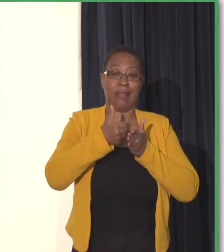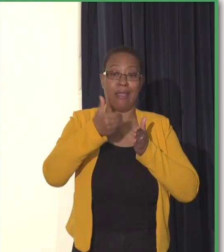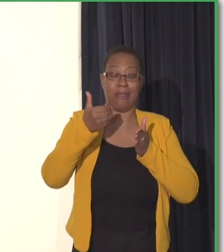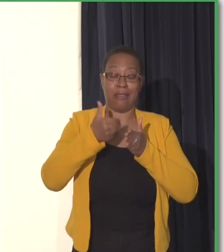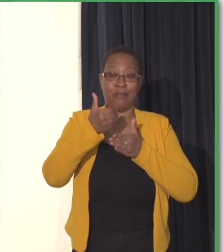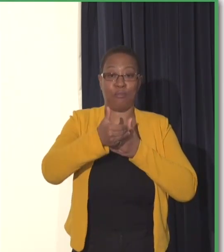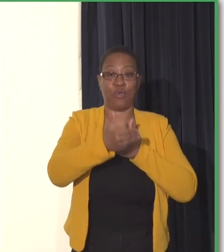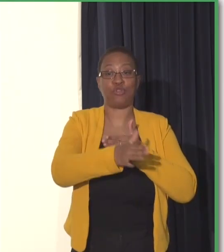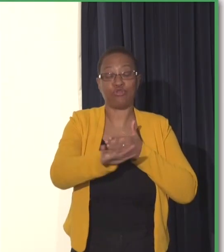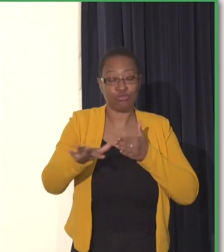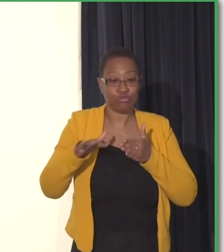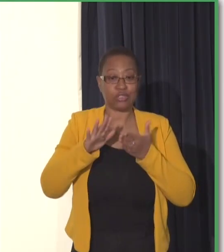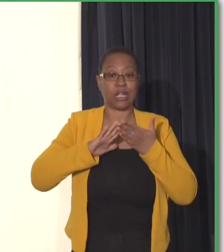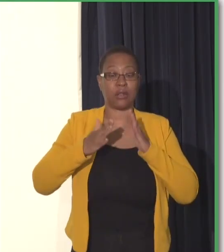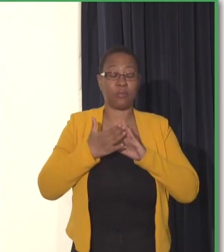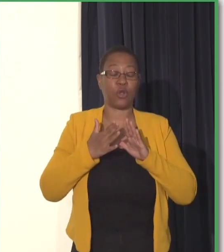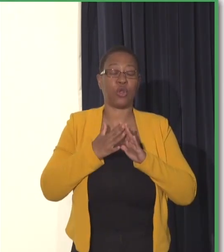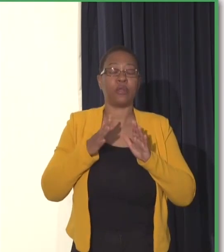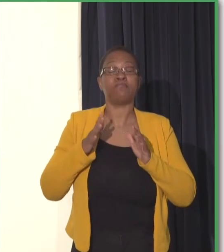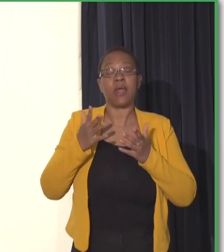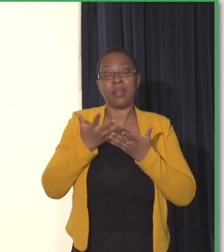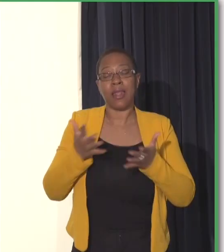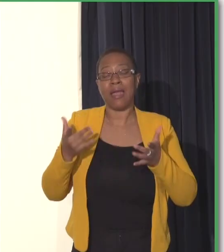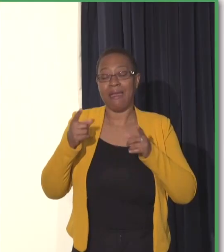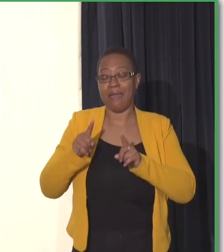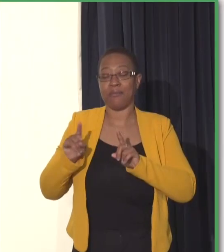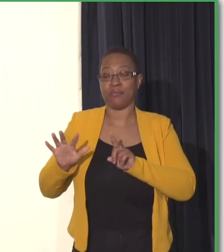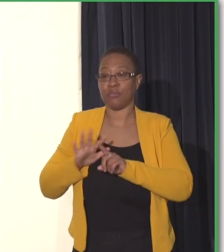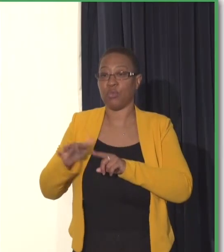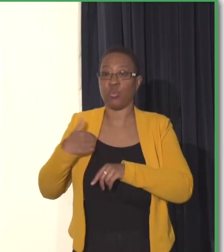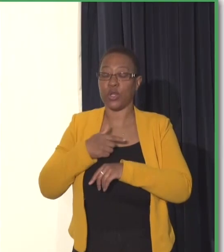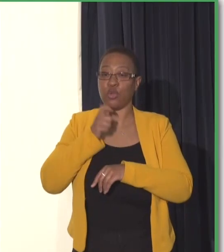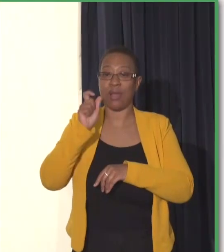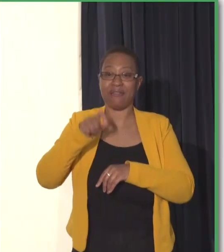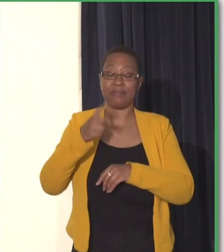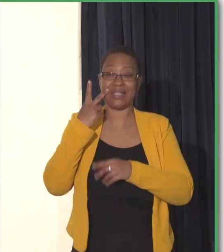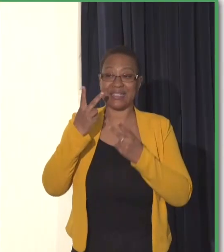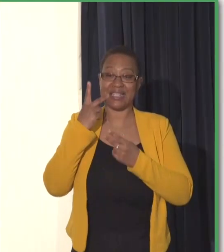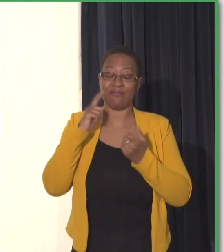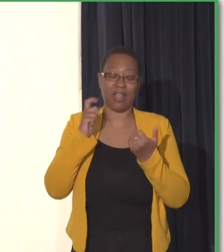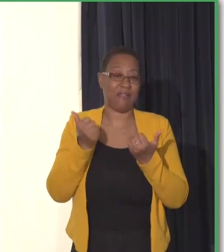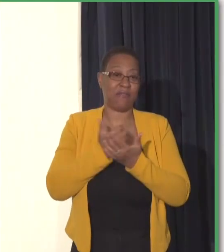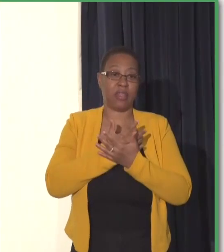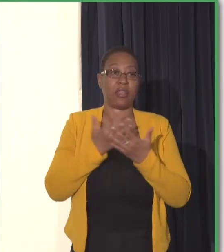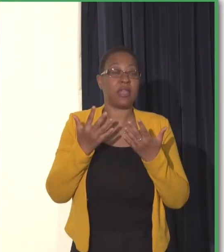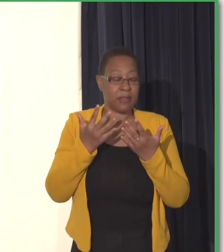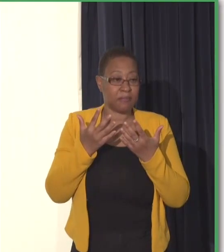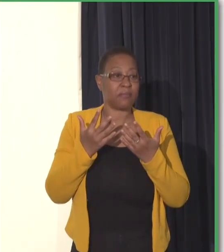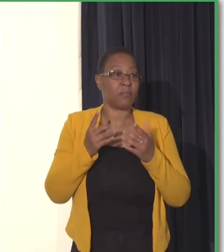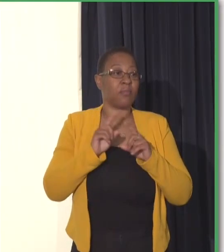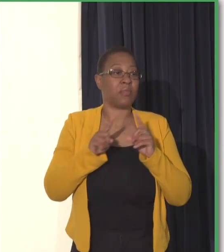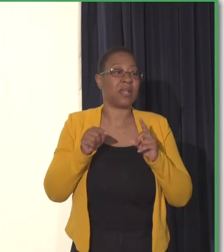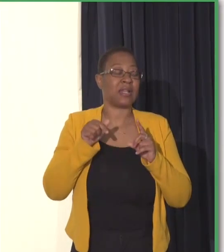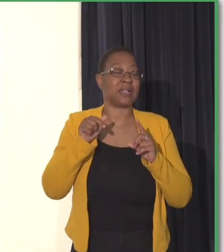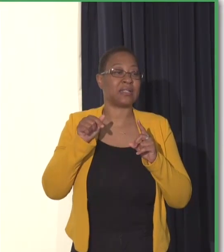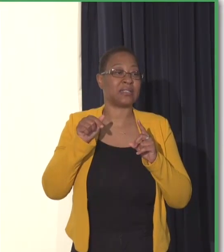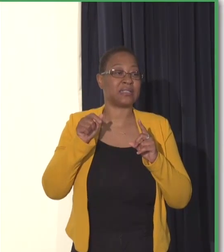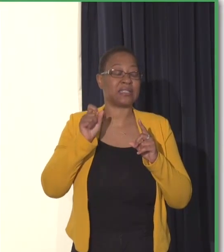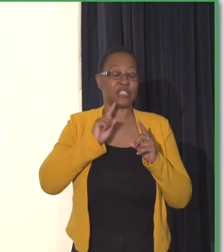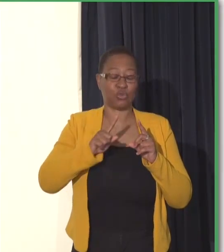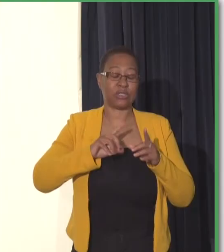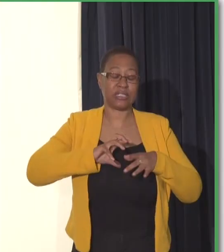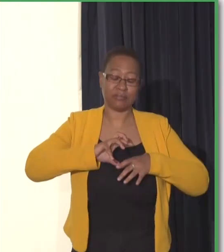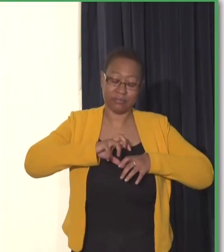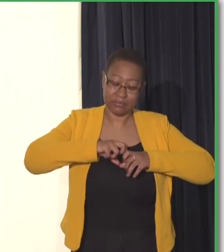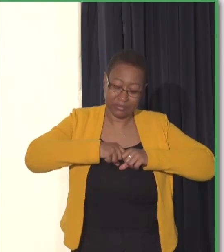doing a lot of things behind the scene. You know, we don't need to be seen on certain things, you know, but this is a gut-wrenching